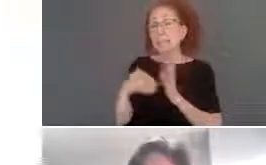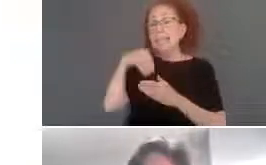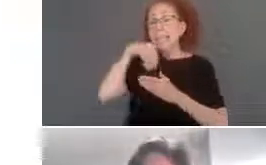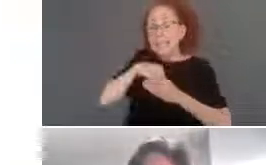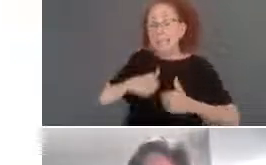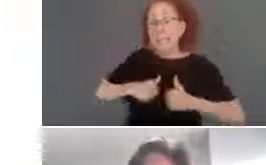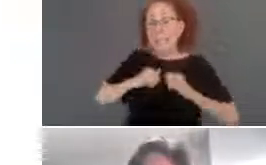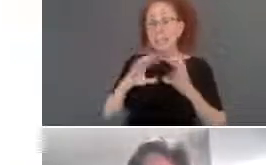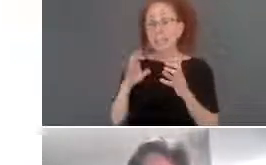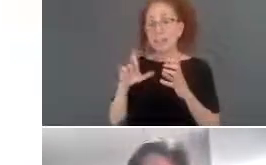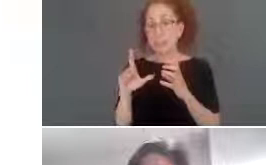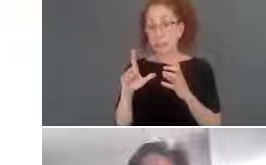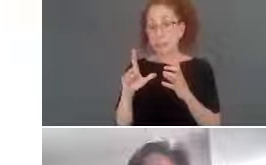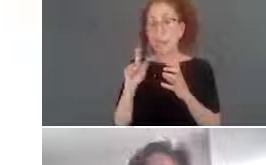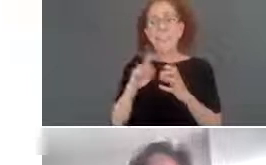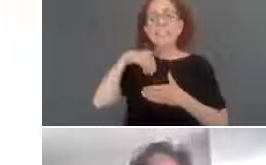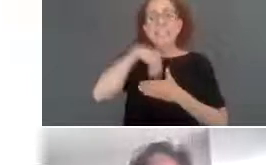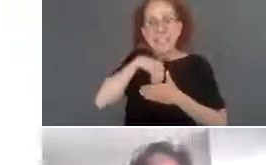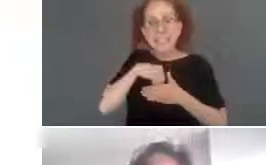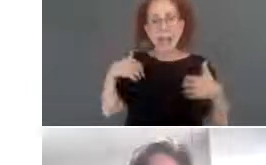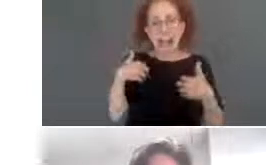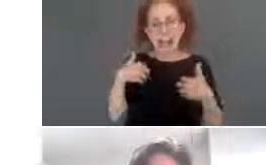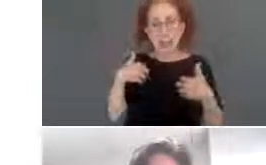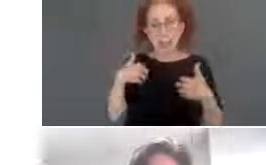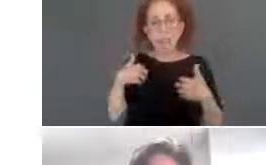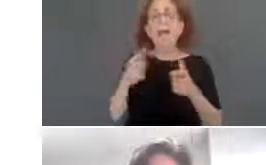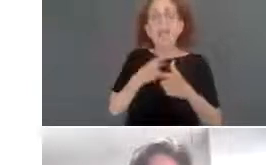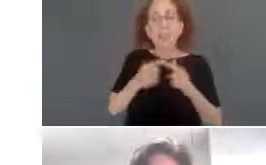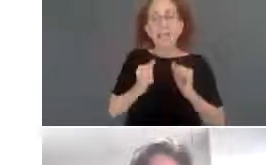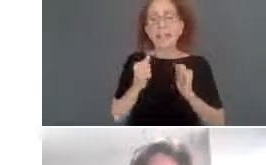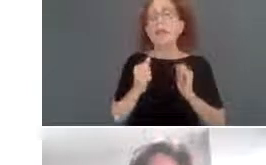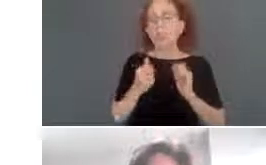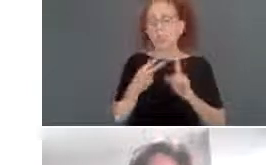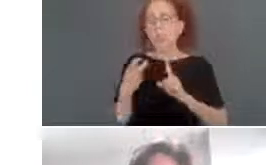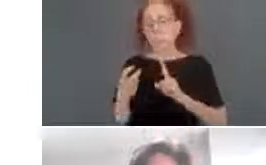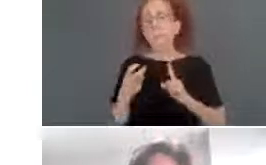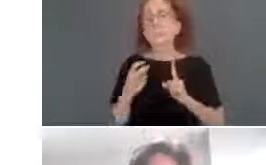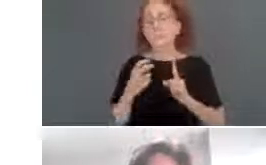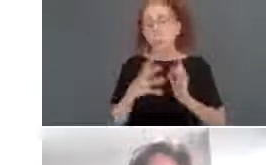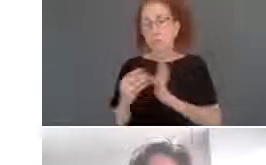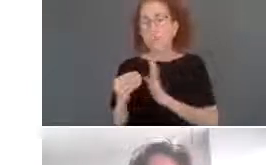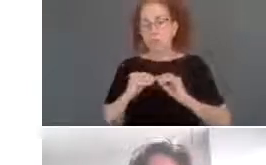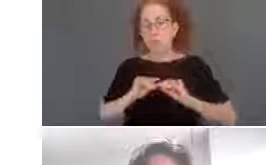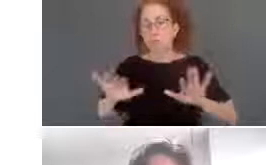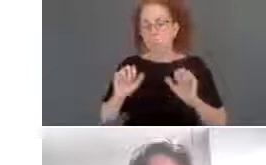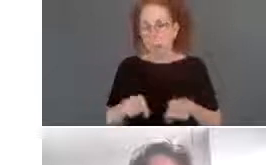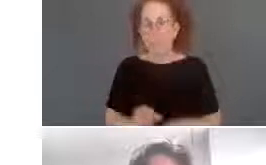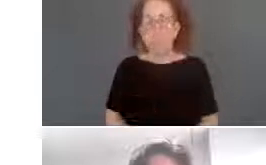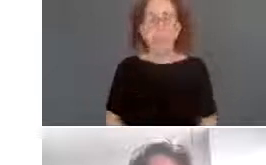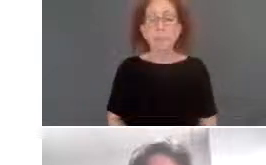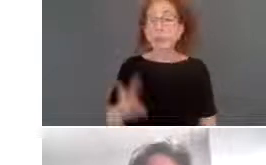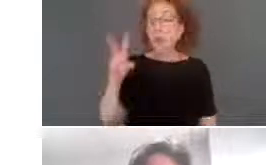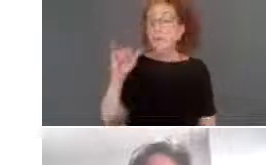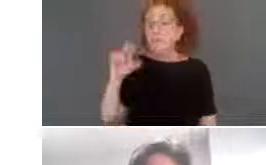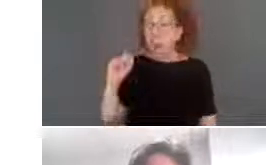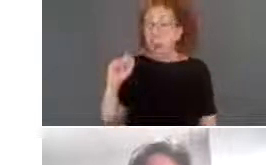be inside of an animal's body to reproduce, to replicate. Every virus, when it